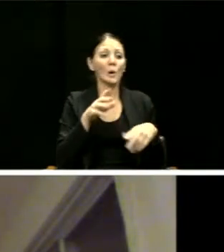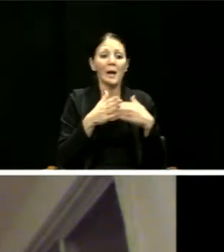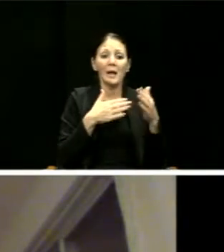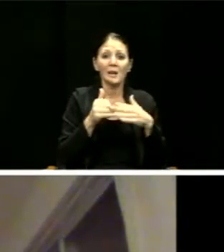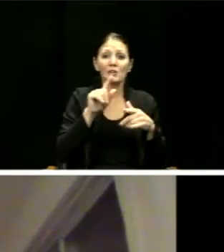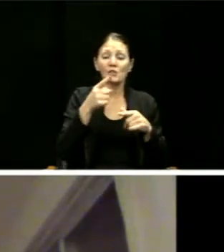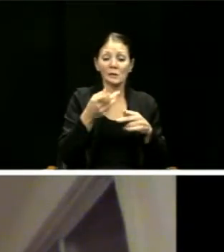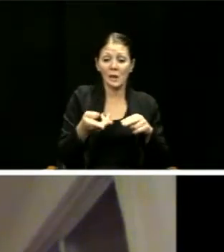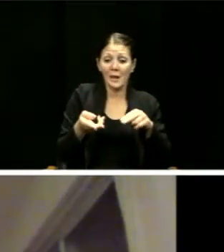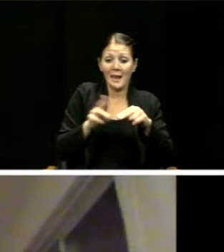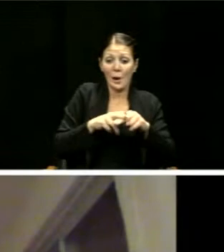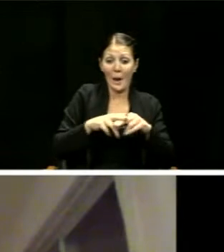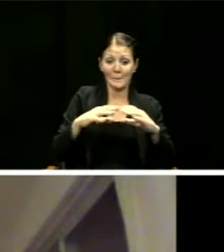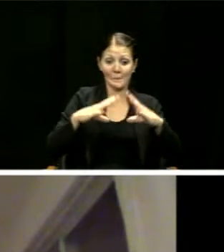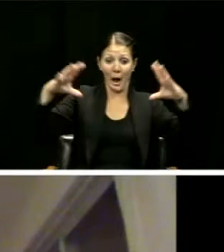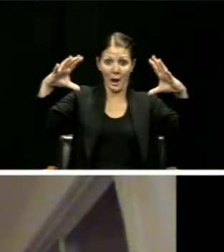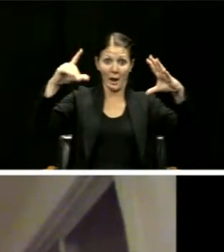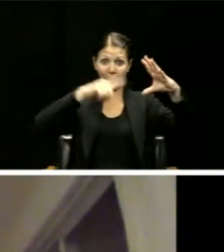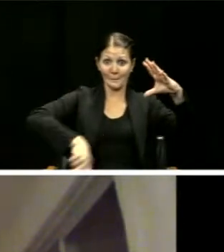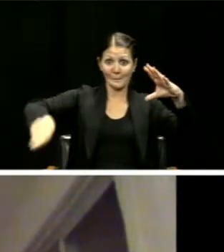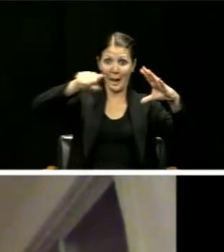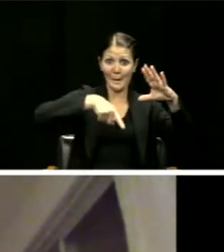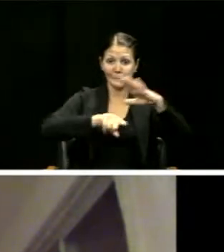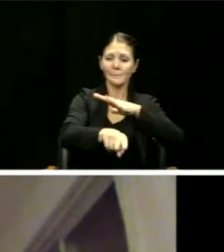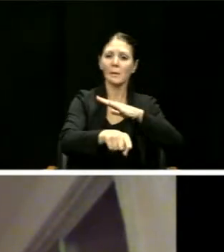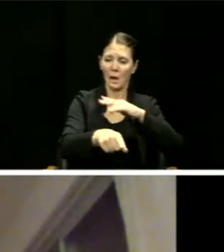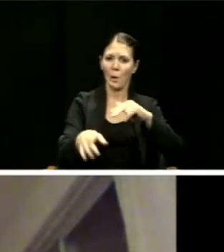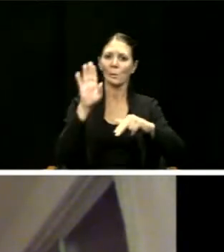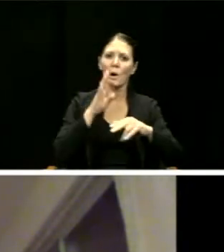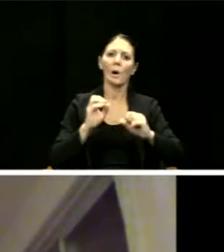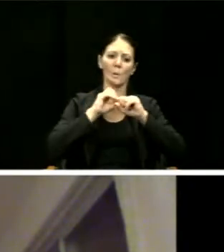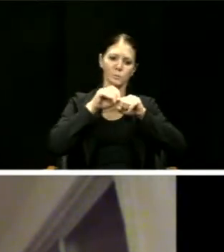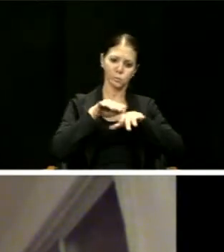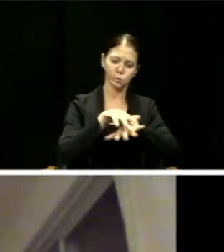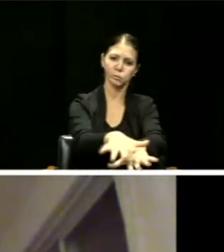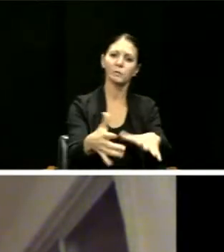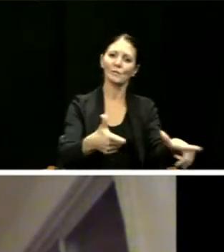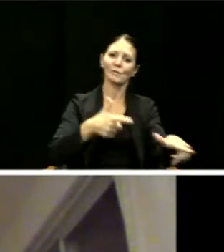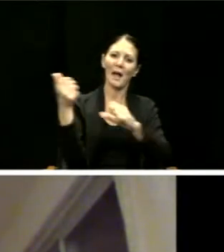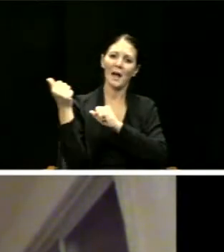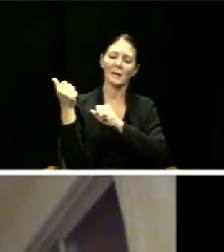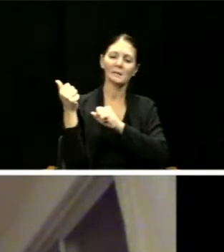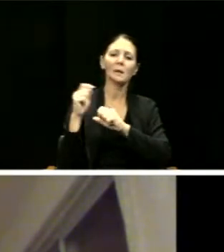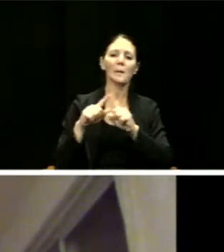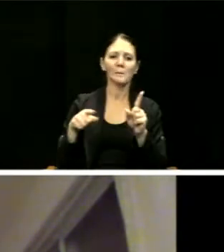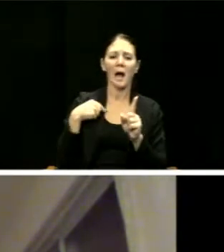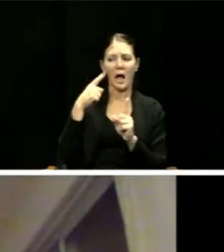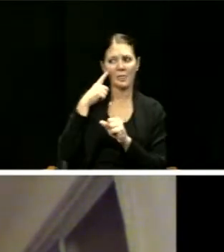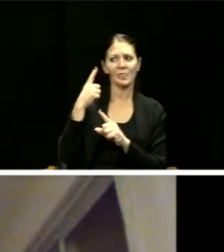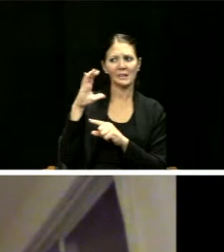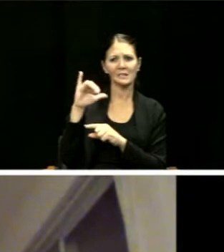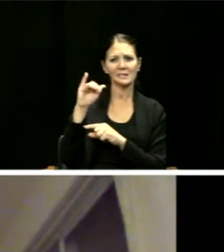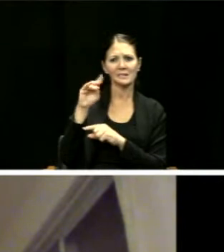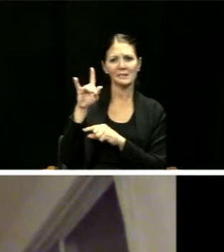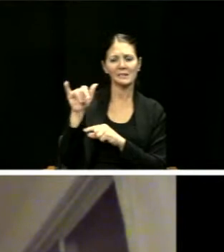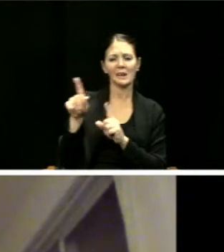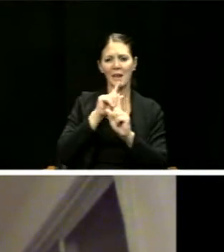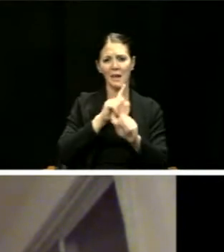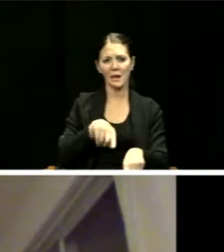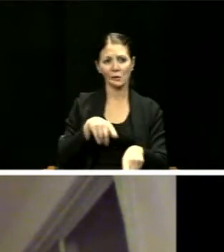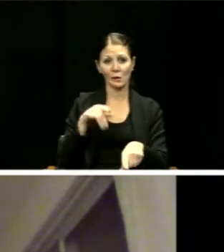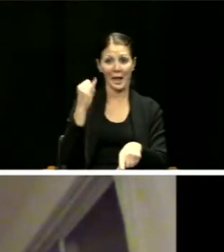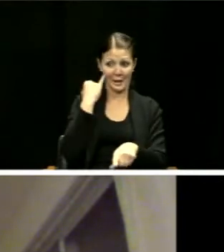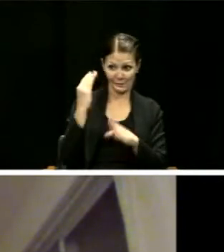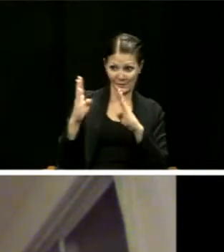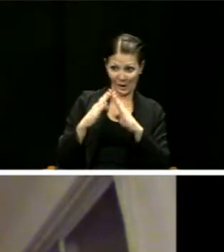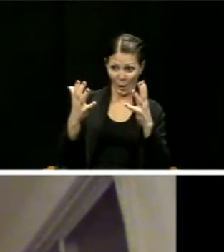a little bit, it's going to convey a lot more flow. It certainly would help a lot. But I think Cindy answered your question as well, that we could look at, you know, if the town wants us to, what